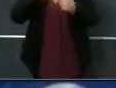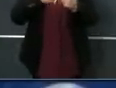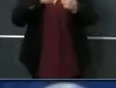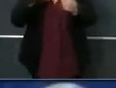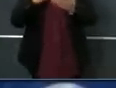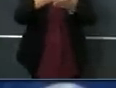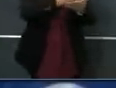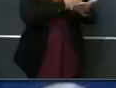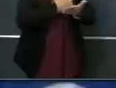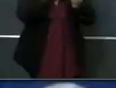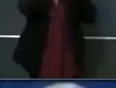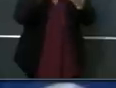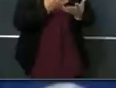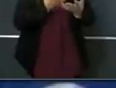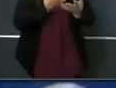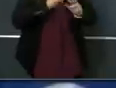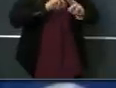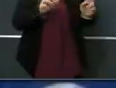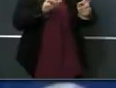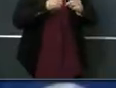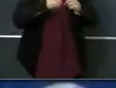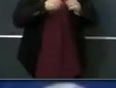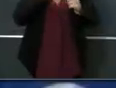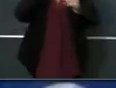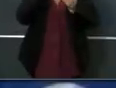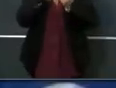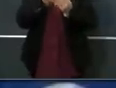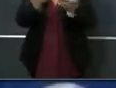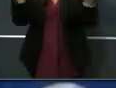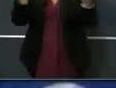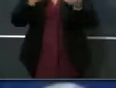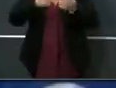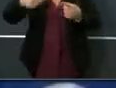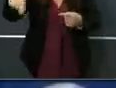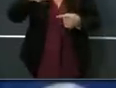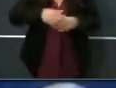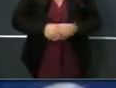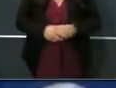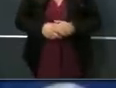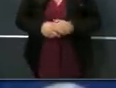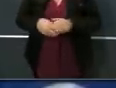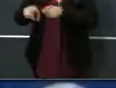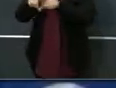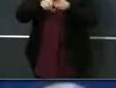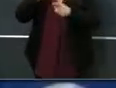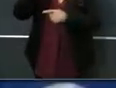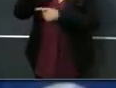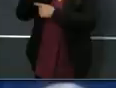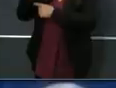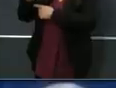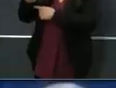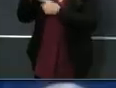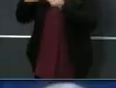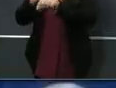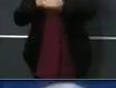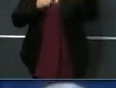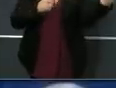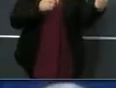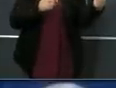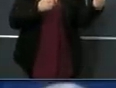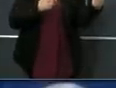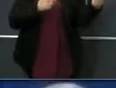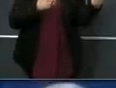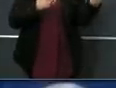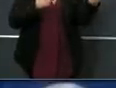information, I want to make that information available to you. We've done it again for SNFs. We want to do it more broadly for the rest of the system. The death